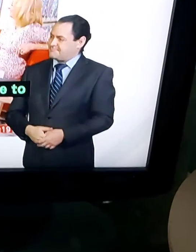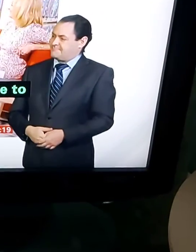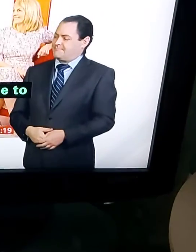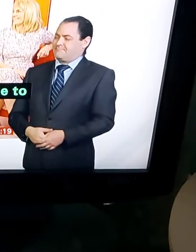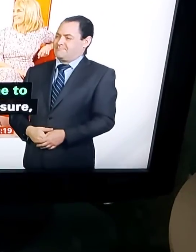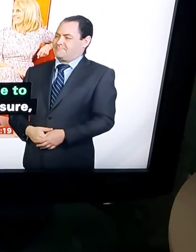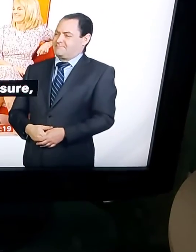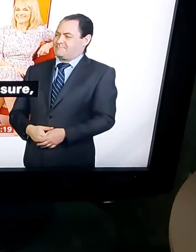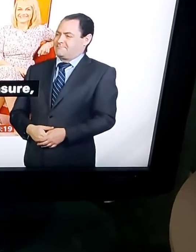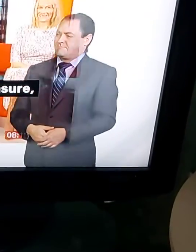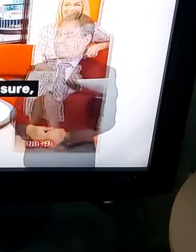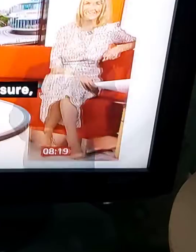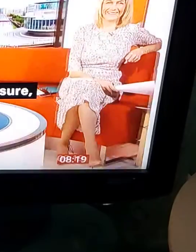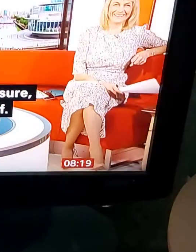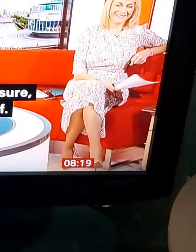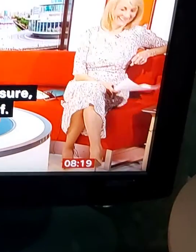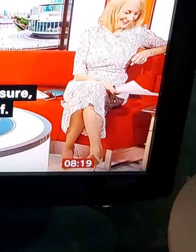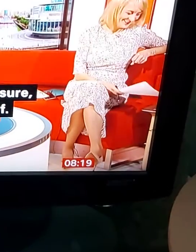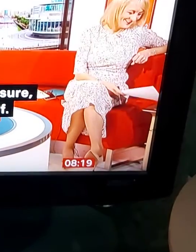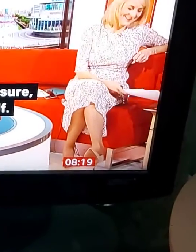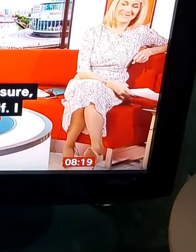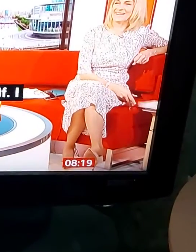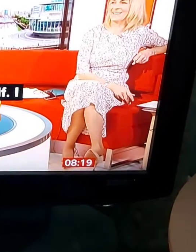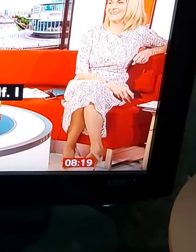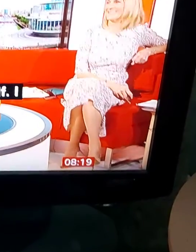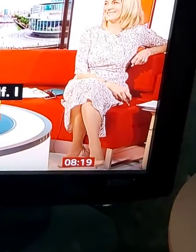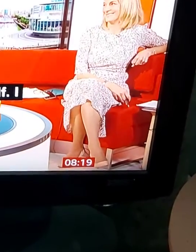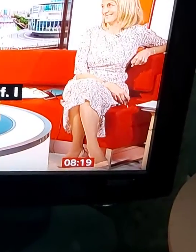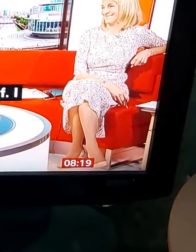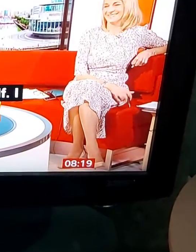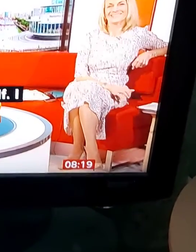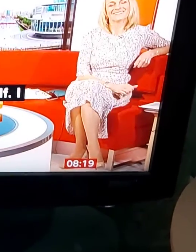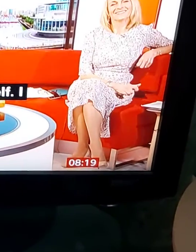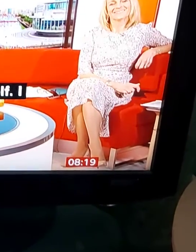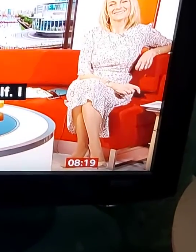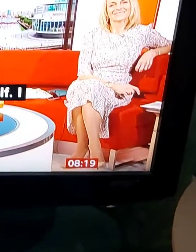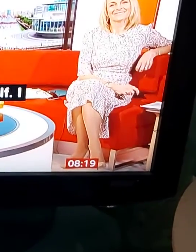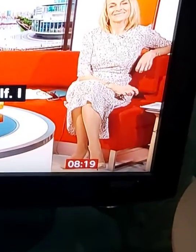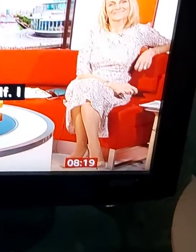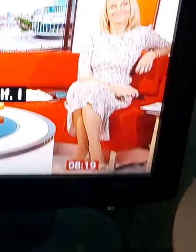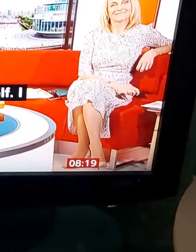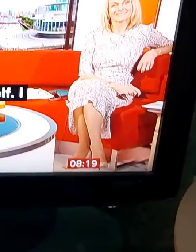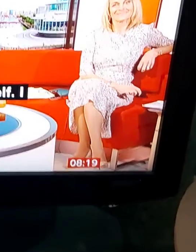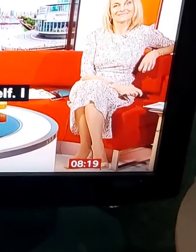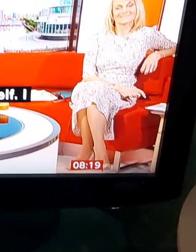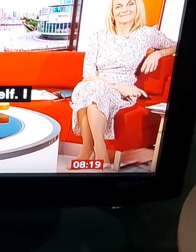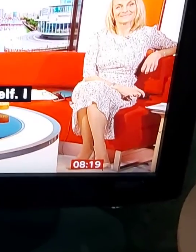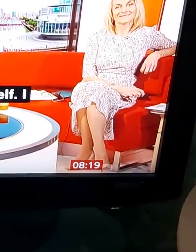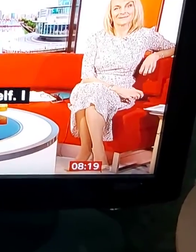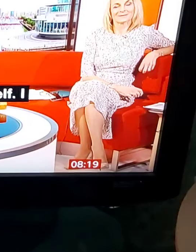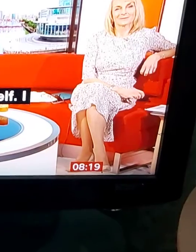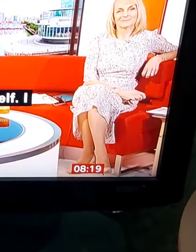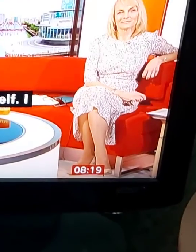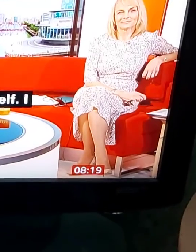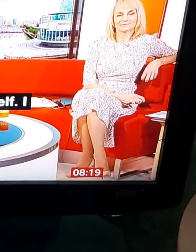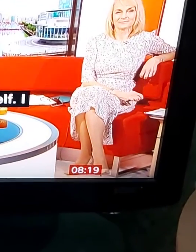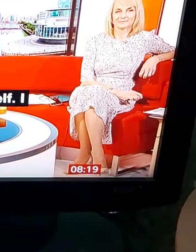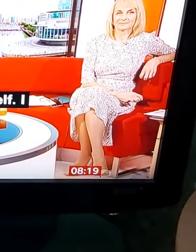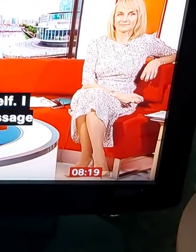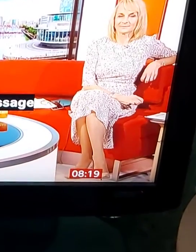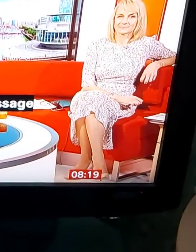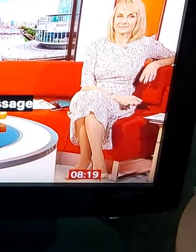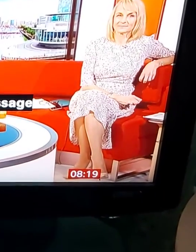Okay, I officially love Bill. He's a great guest. Well, Bill's message might be of use to the Prime Minister, who is, of course, in